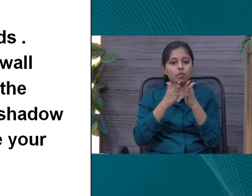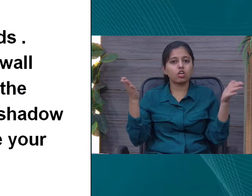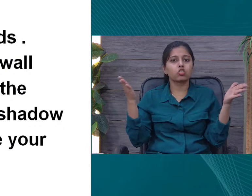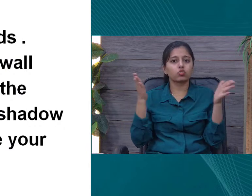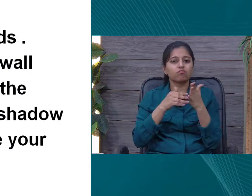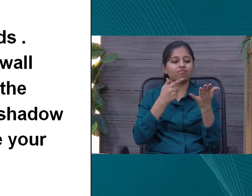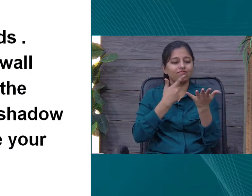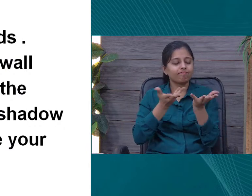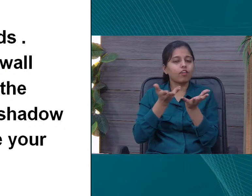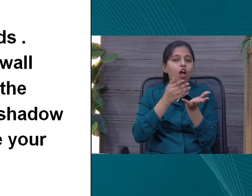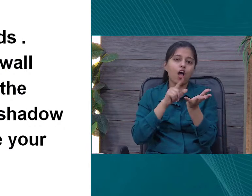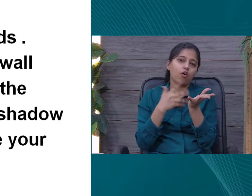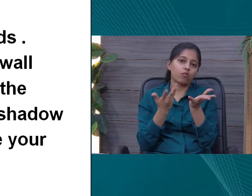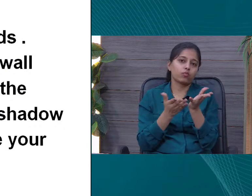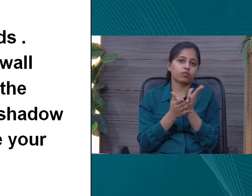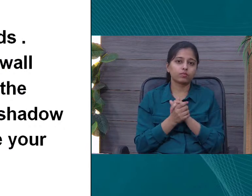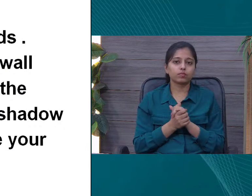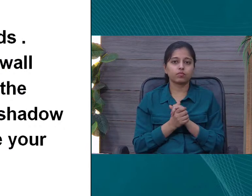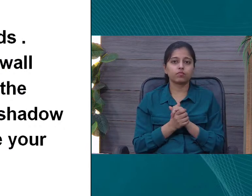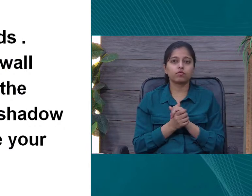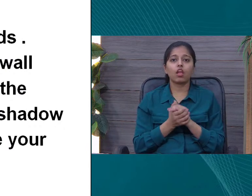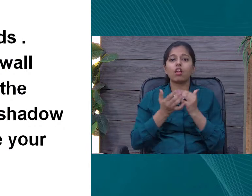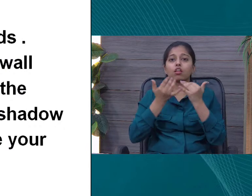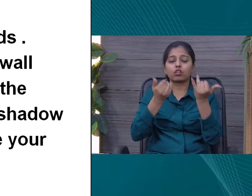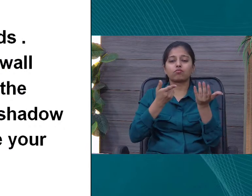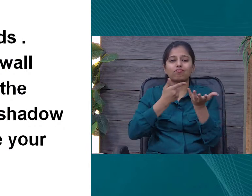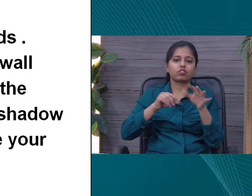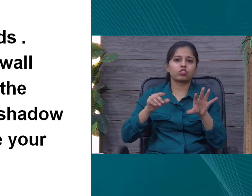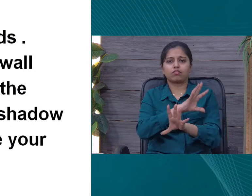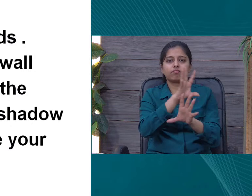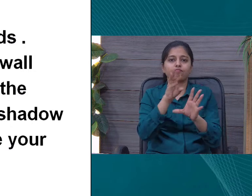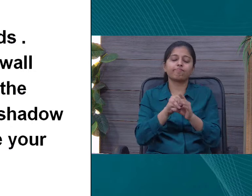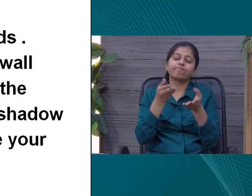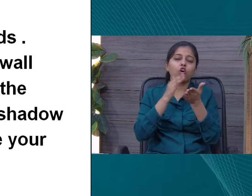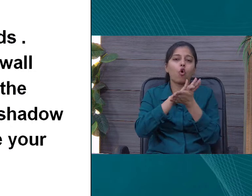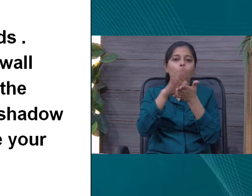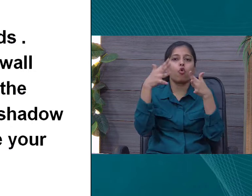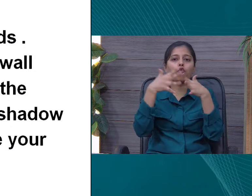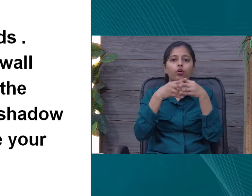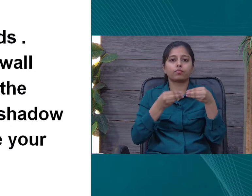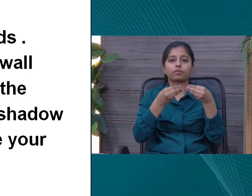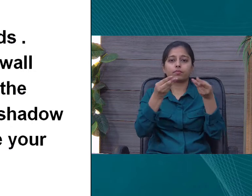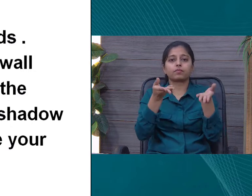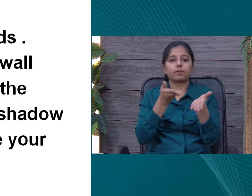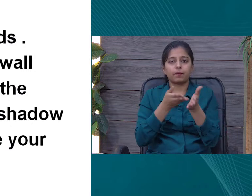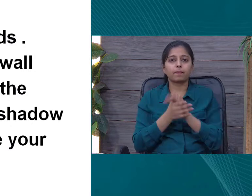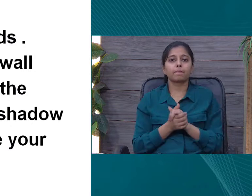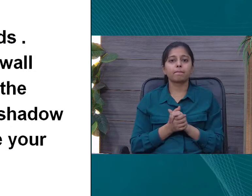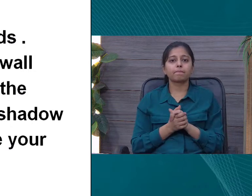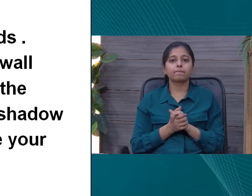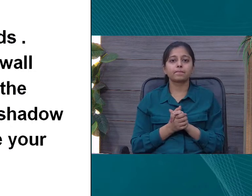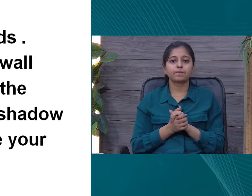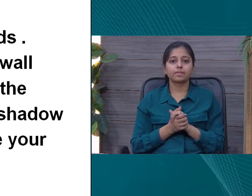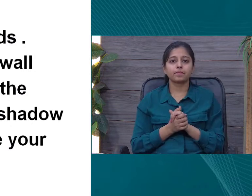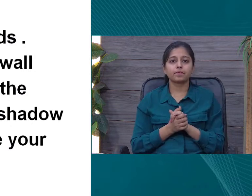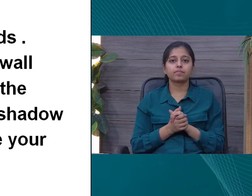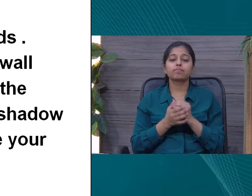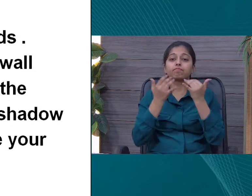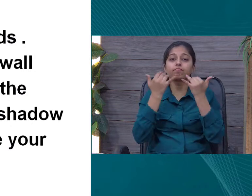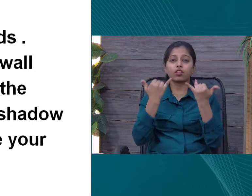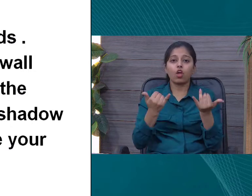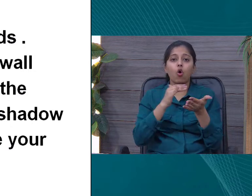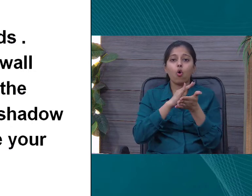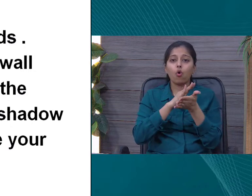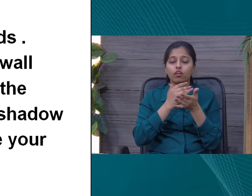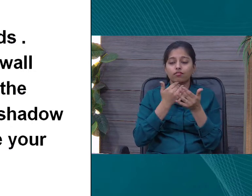hand. So this is all about our homework activity. And ma'am, now would you